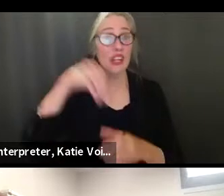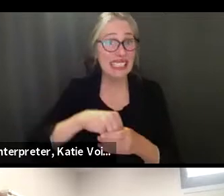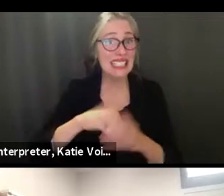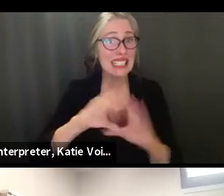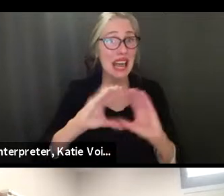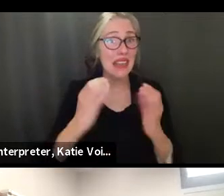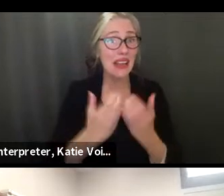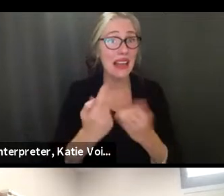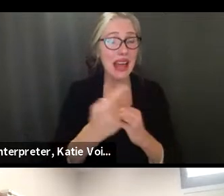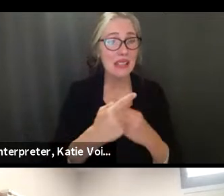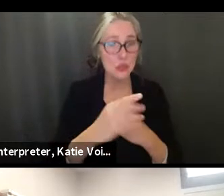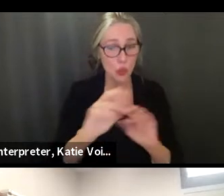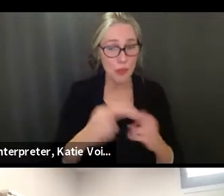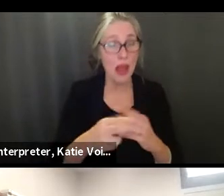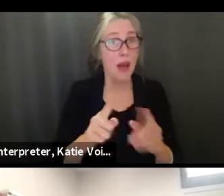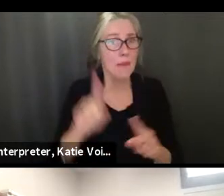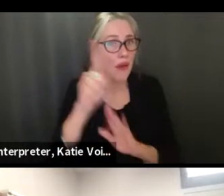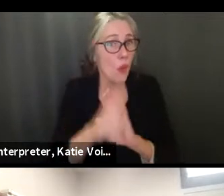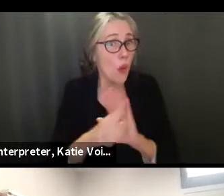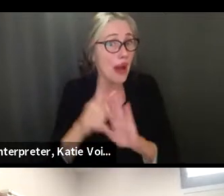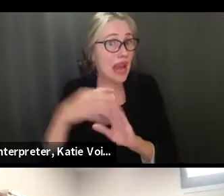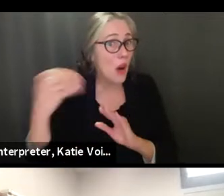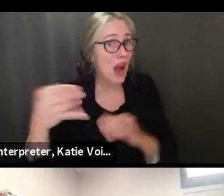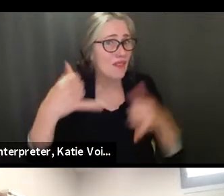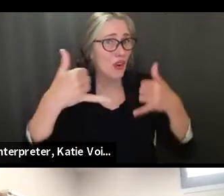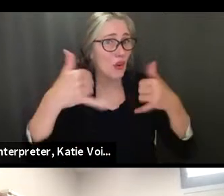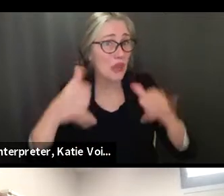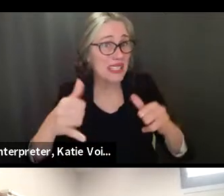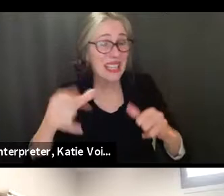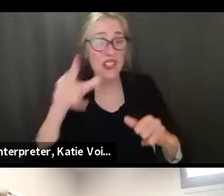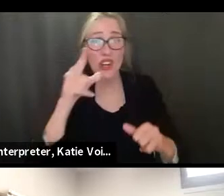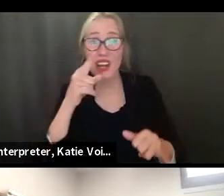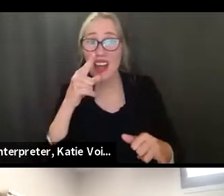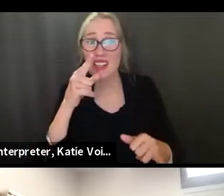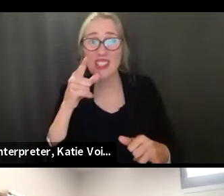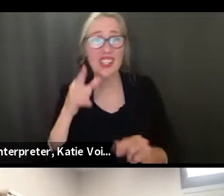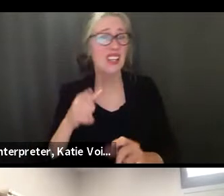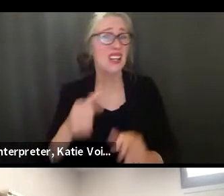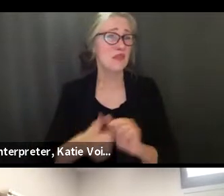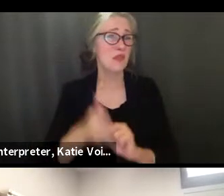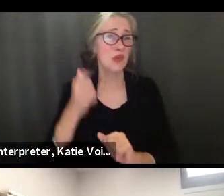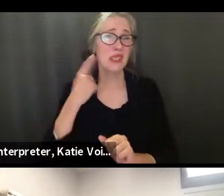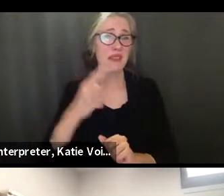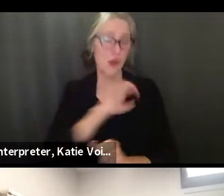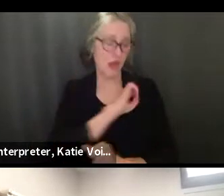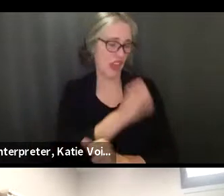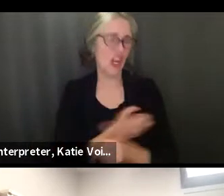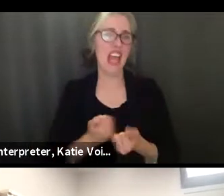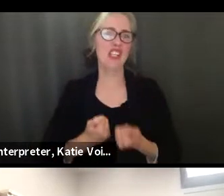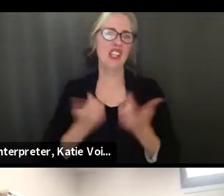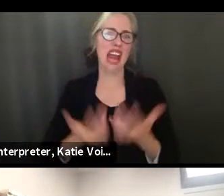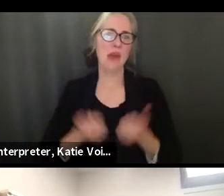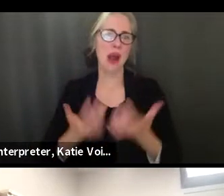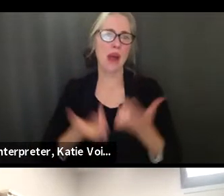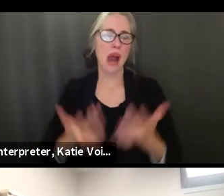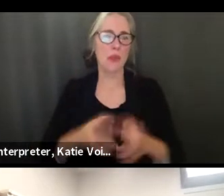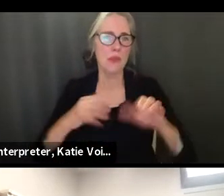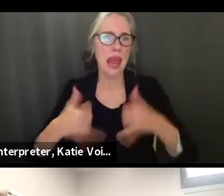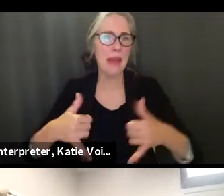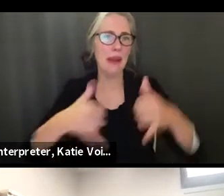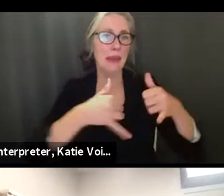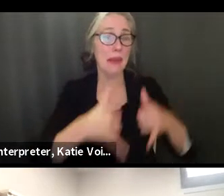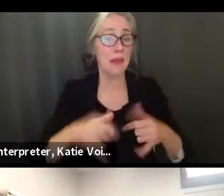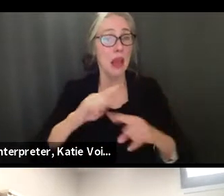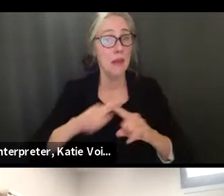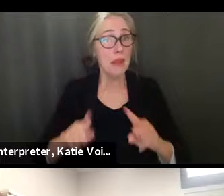The hour they do spend outside for recess or lunch is usually targeted to get their energy out. You know, in preschool, we do spend some